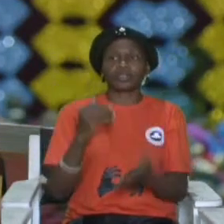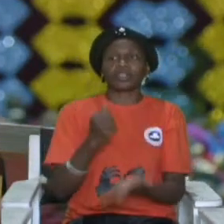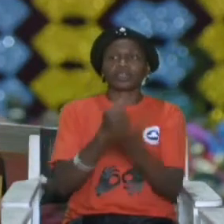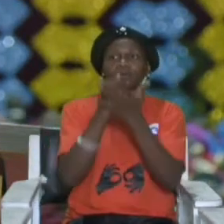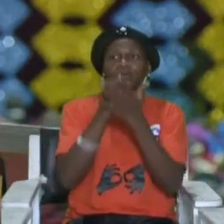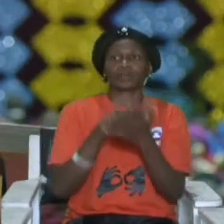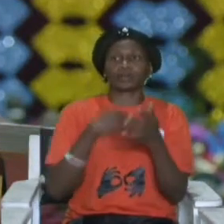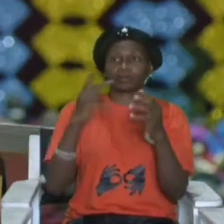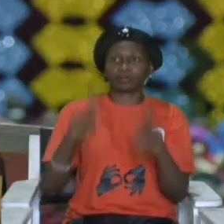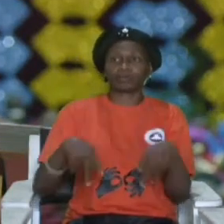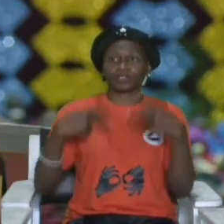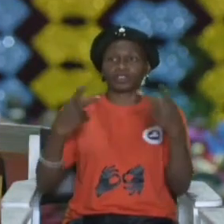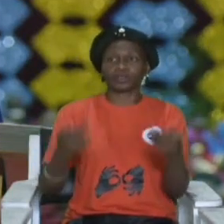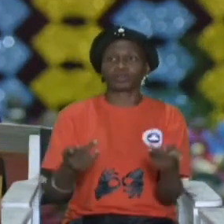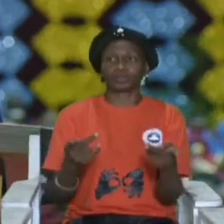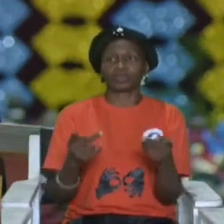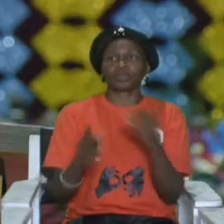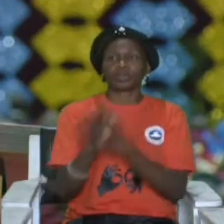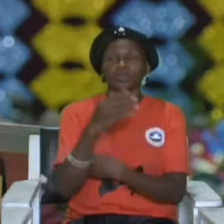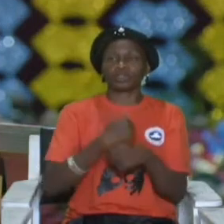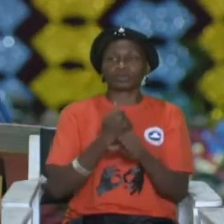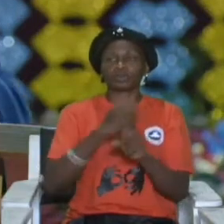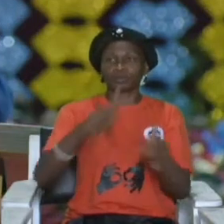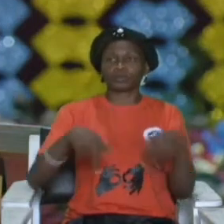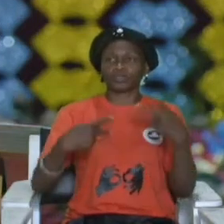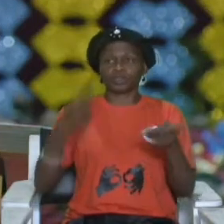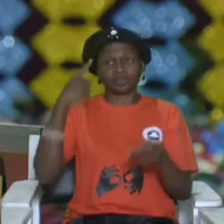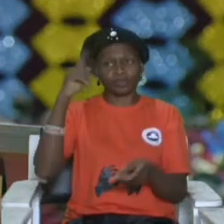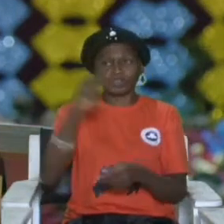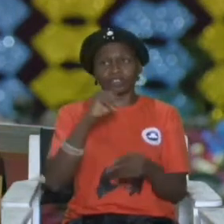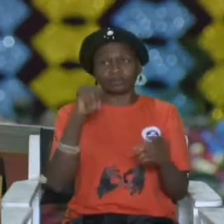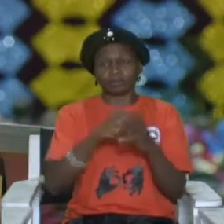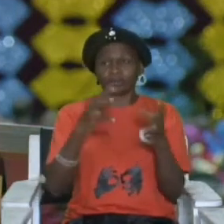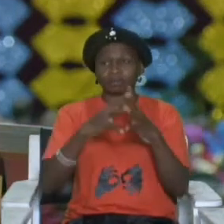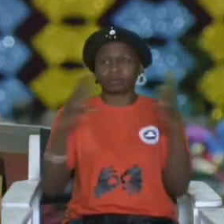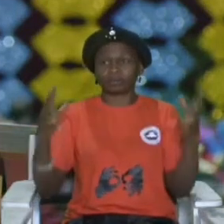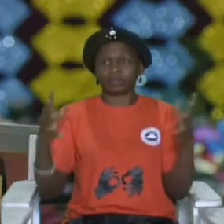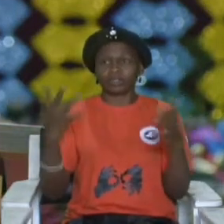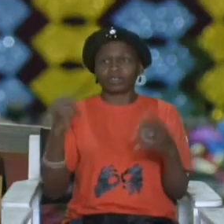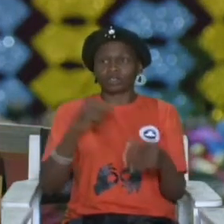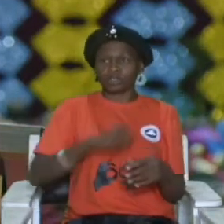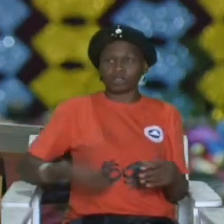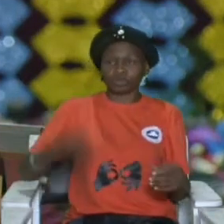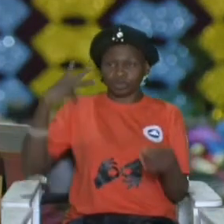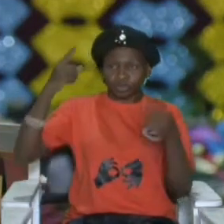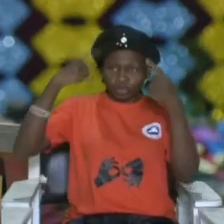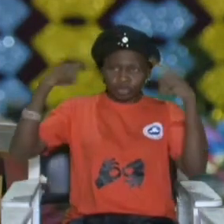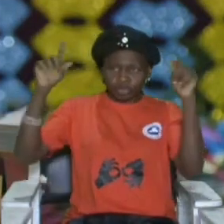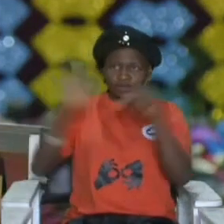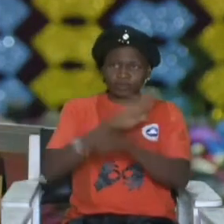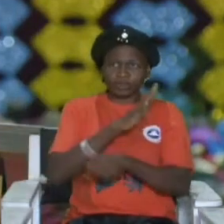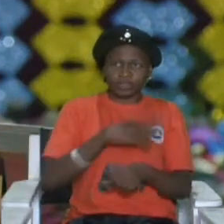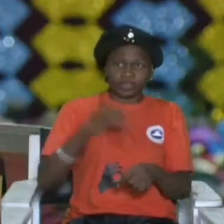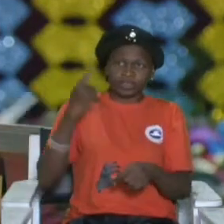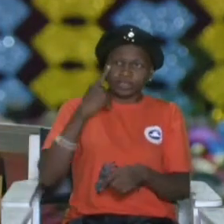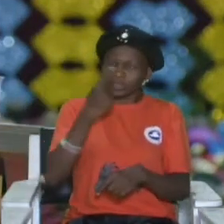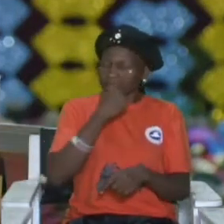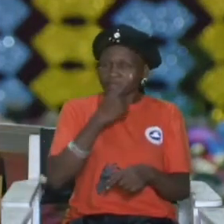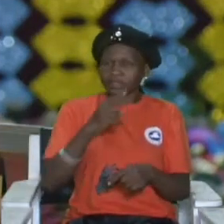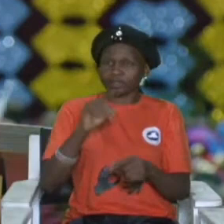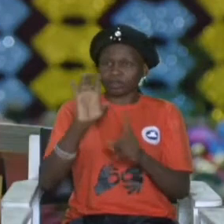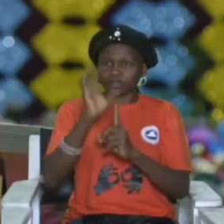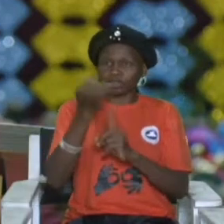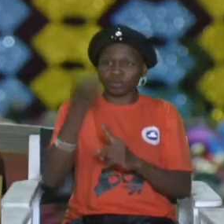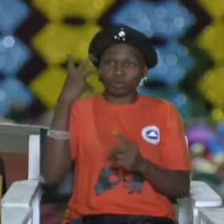and provision. God made provisions for them in excess. The surgery was successful, and the eyesight condition